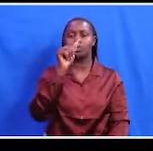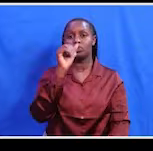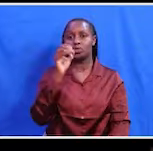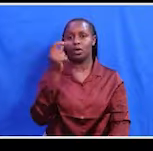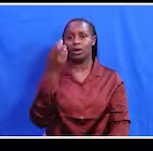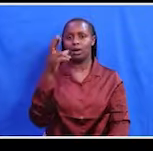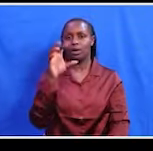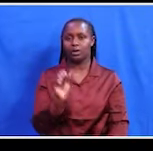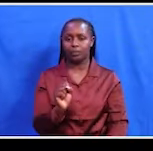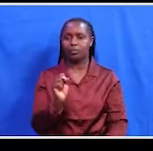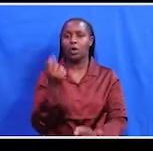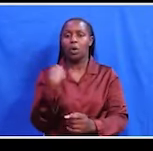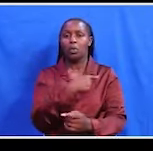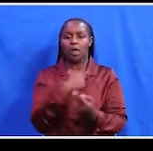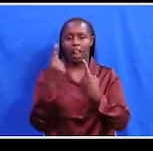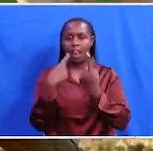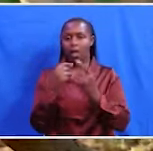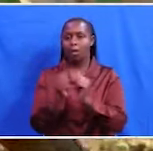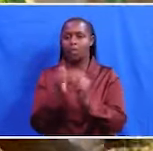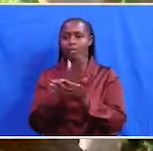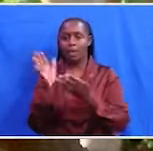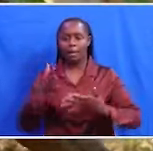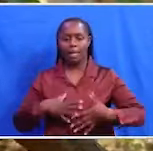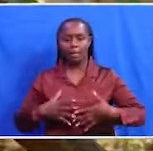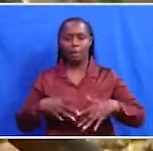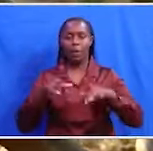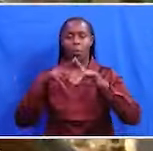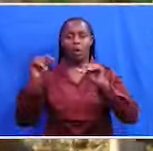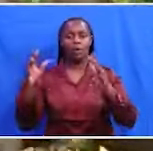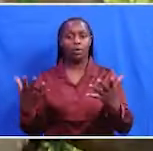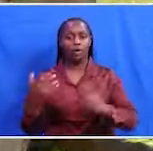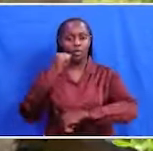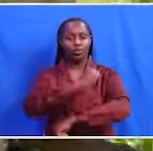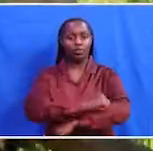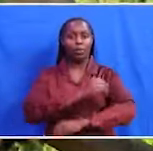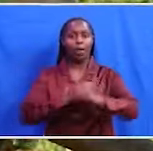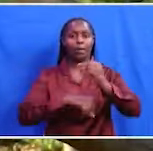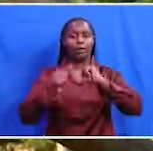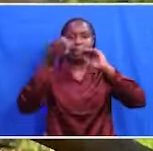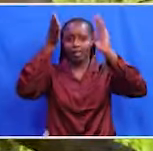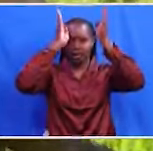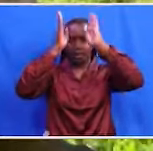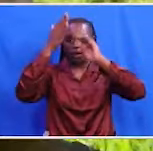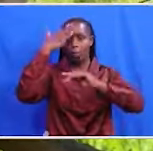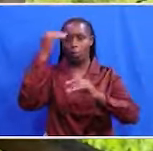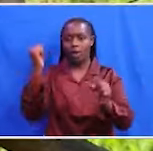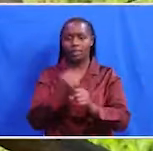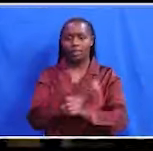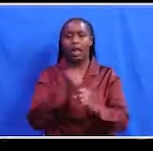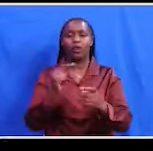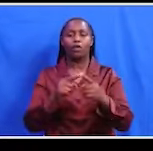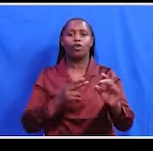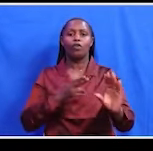Insiders who spoke on condition of anonymity say the school bought the donkeys since it cannot afford to fuel the